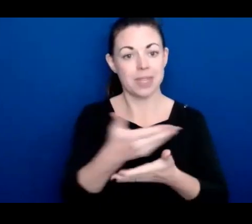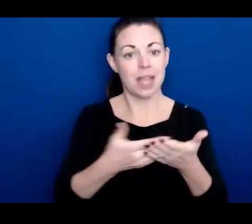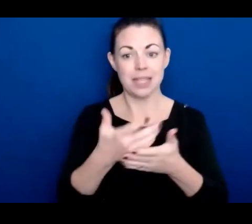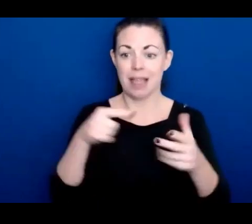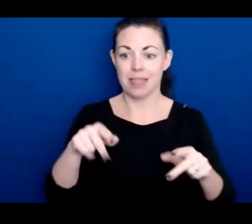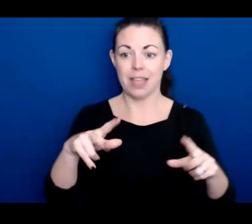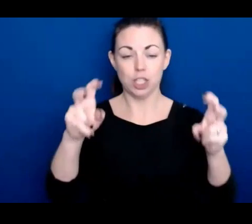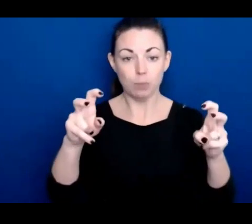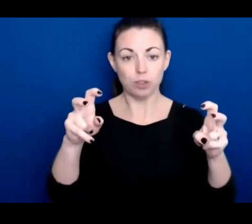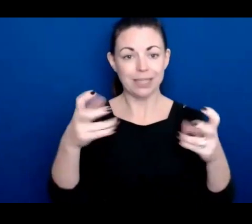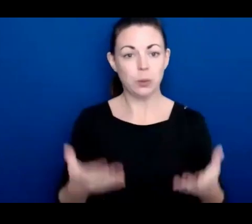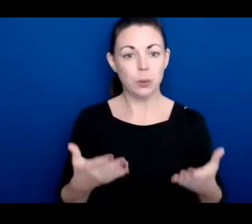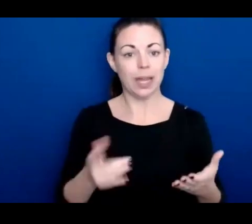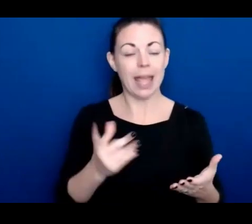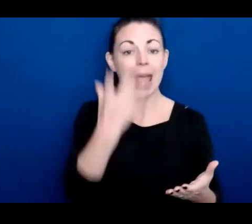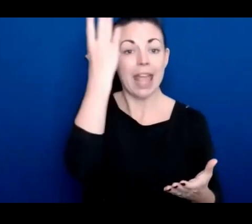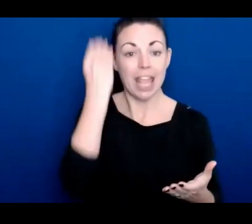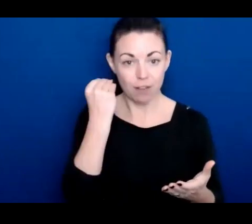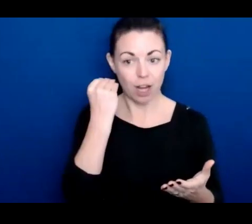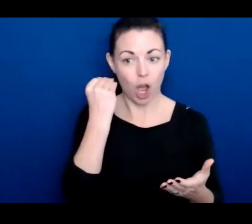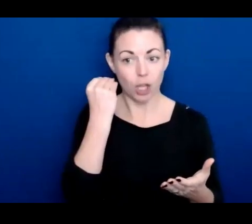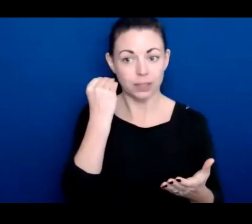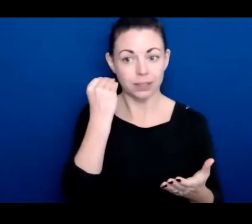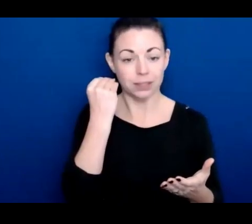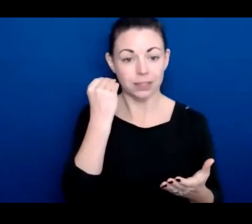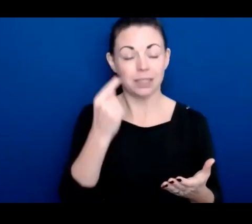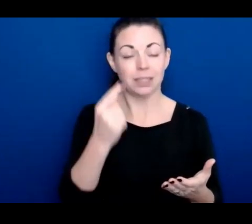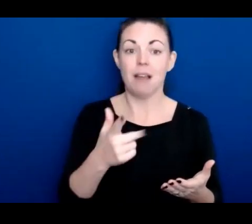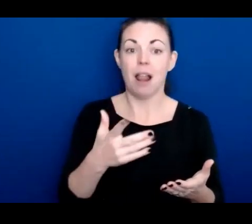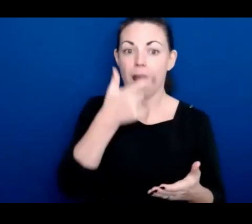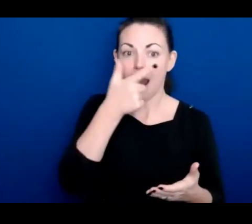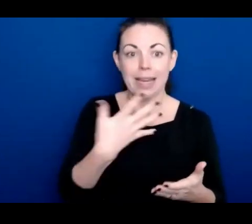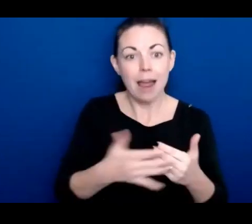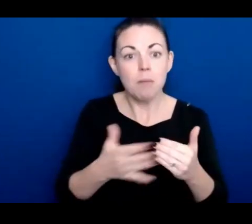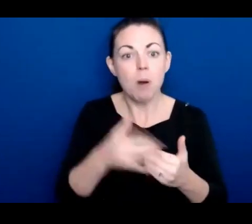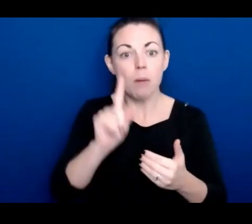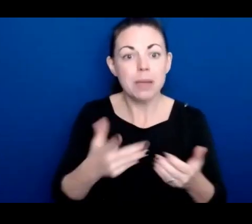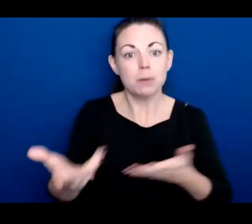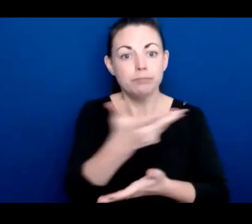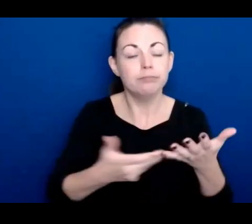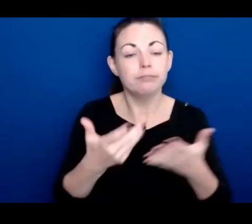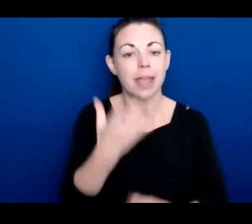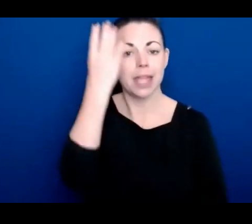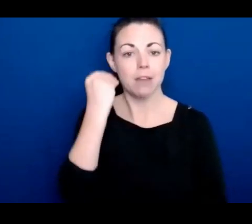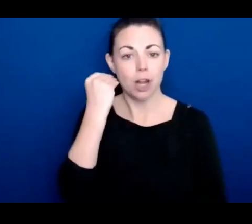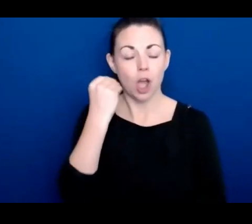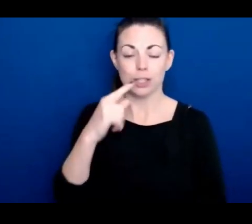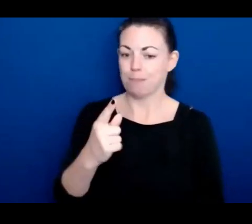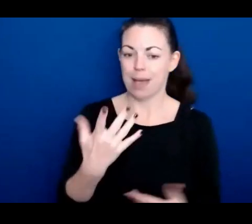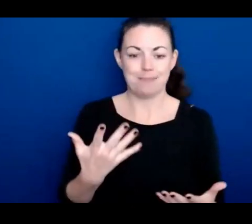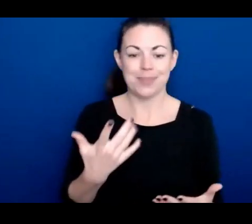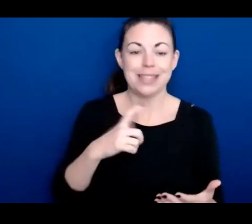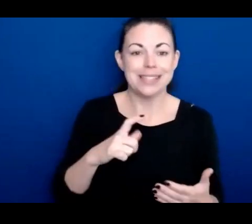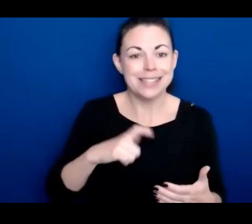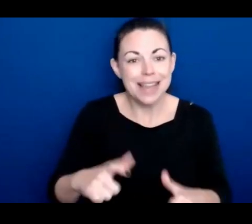and discussing hearing loss in more detail is thankfully on the rise, but there is so much more that can be done to improve the lives of